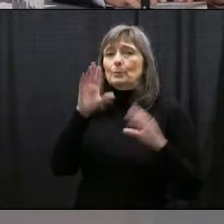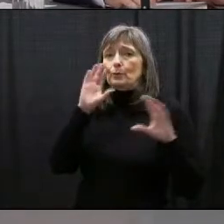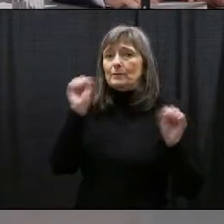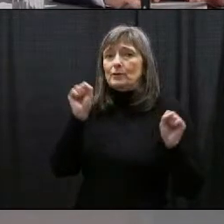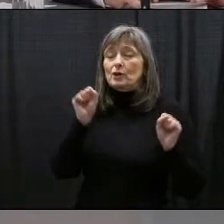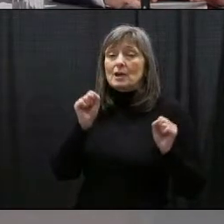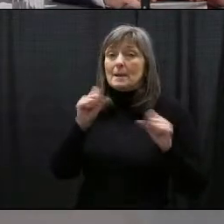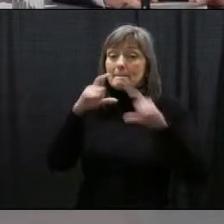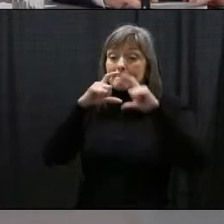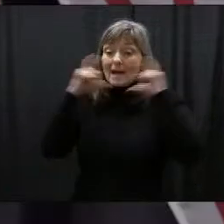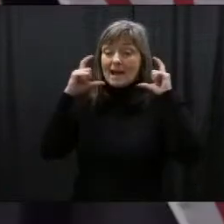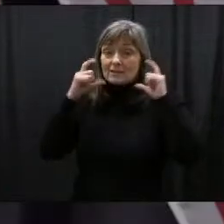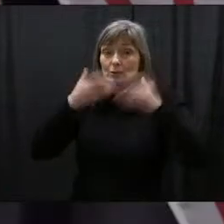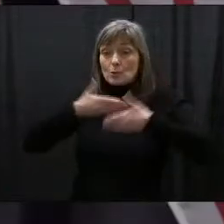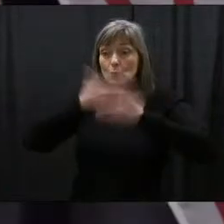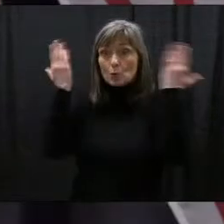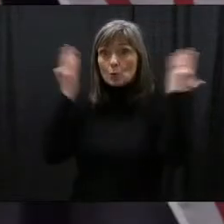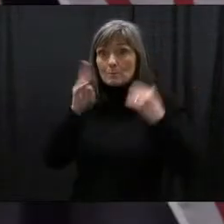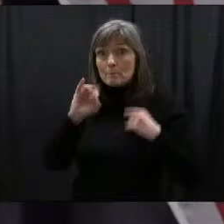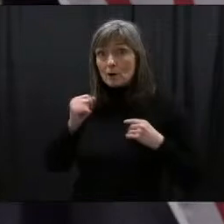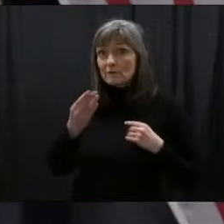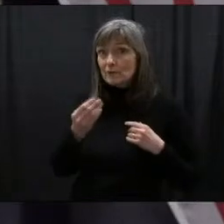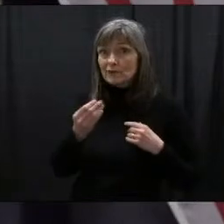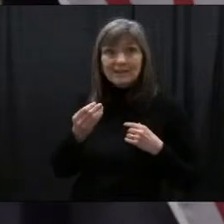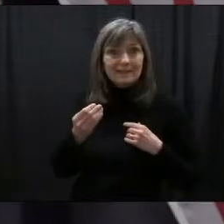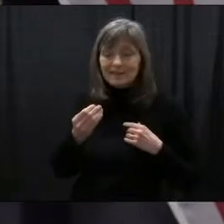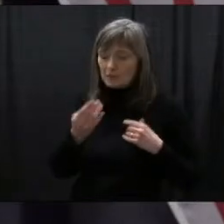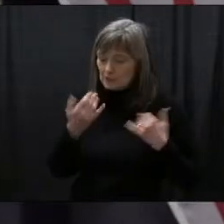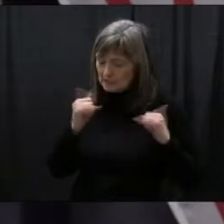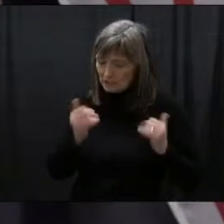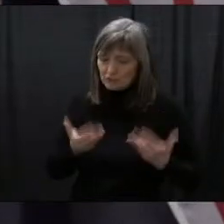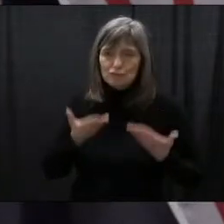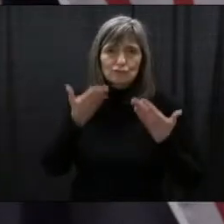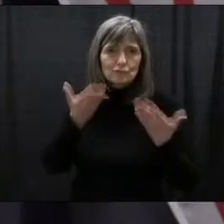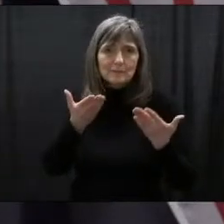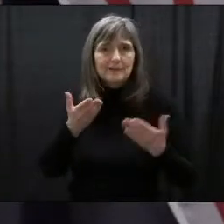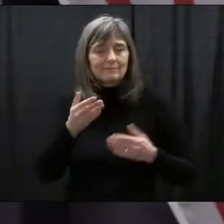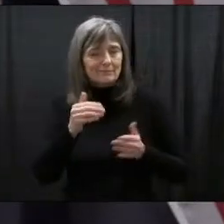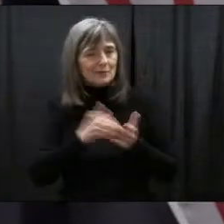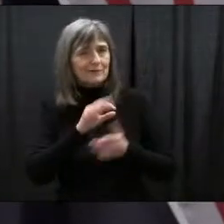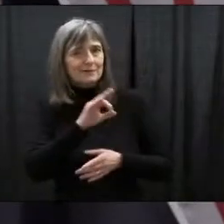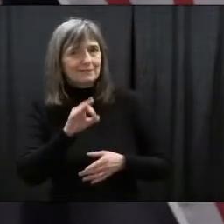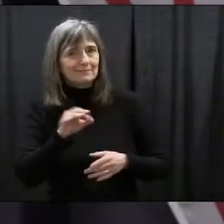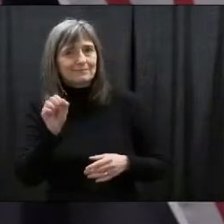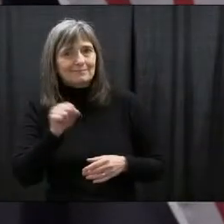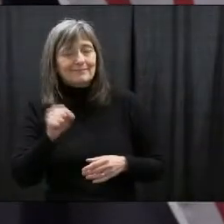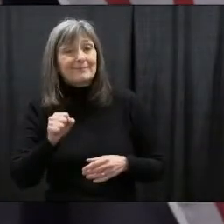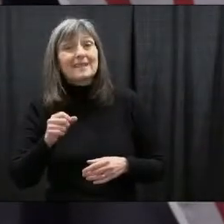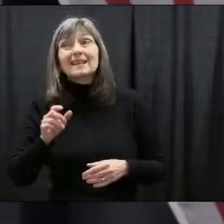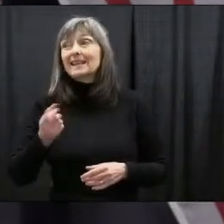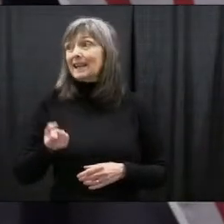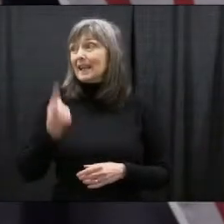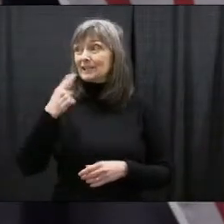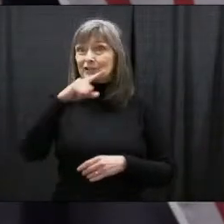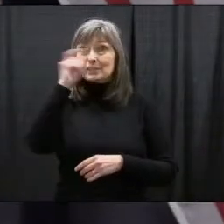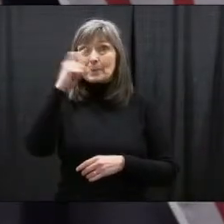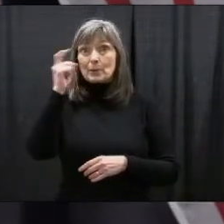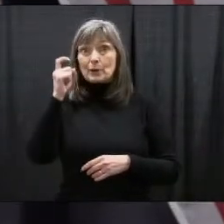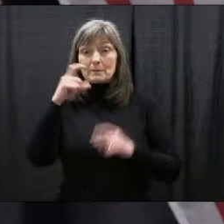strongly recommend it. Yeah, so we're still strongly recommending them. And I think, we saw when we removed masks back last